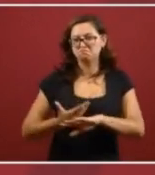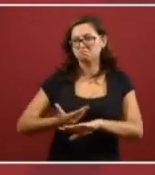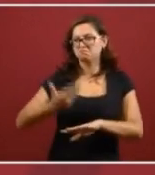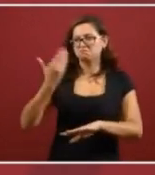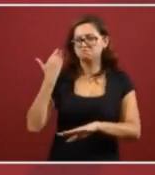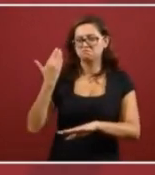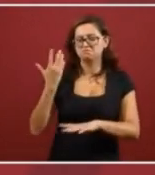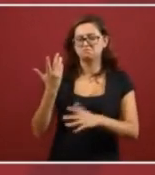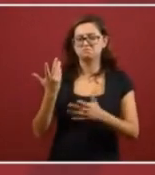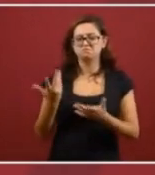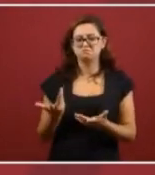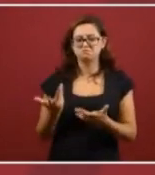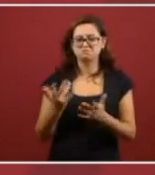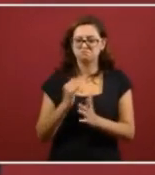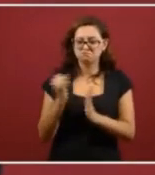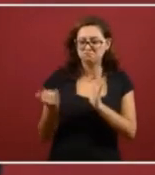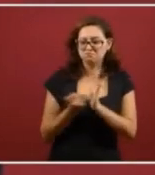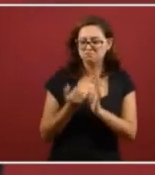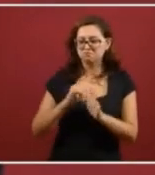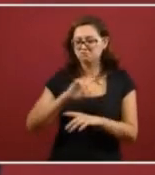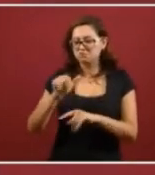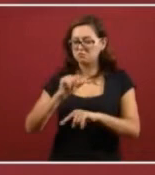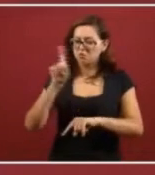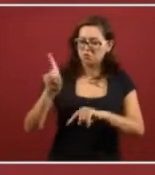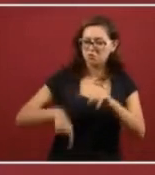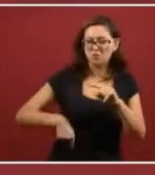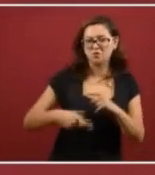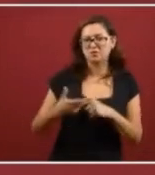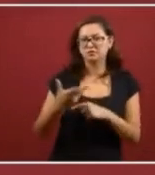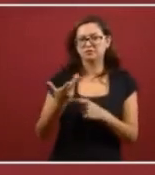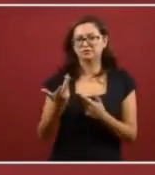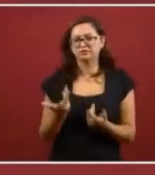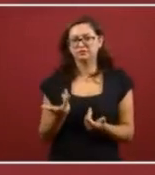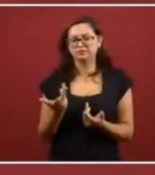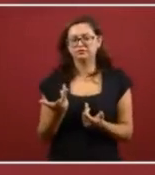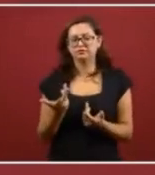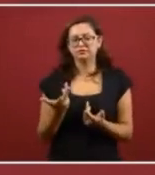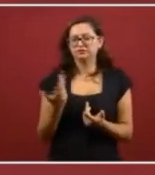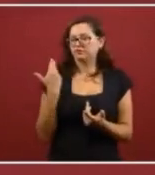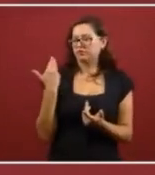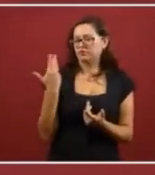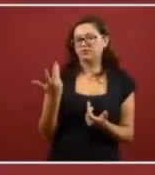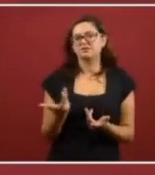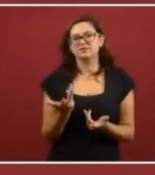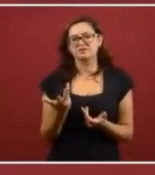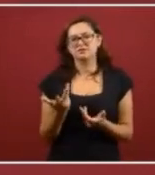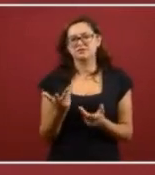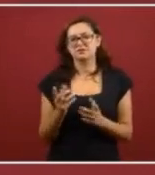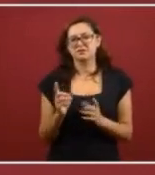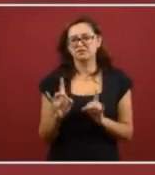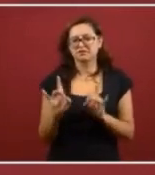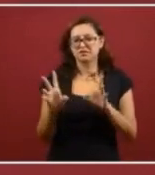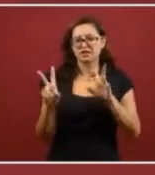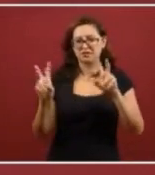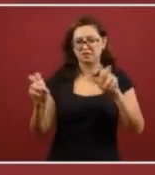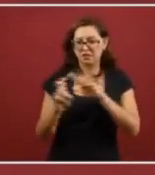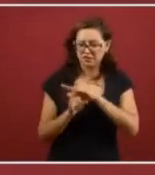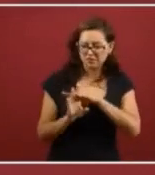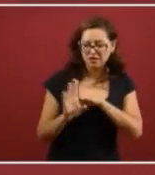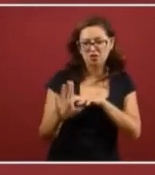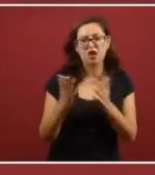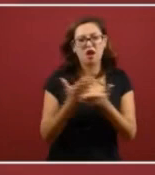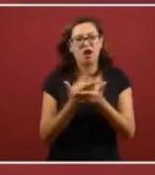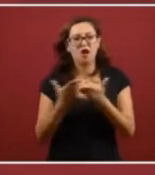had been taken establecer aranceles regarding establishing tariffs por la cuestión migratoria, regarding